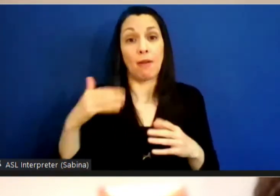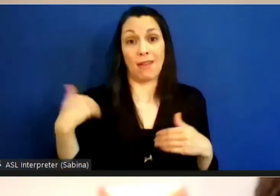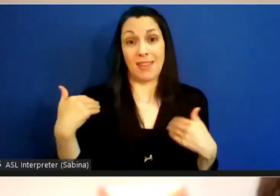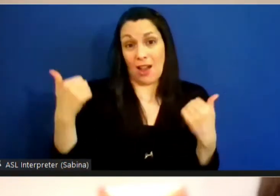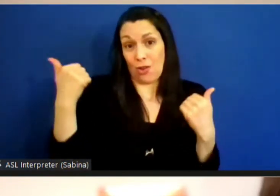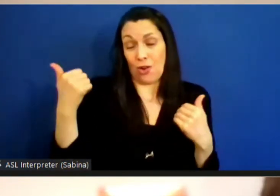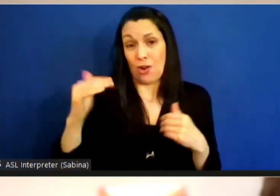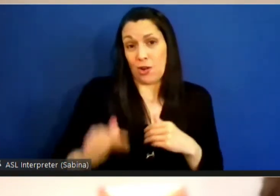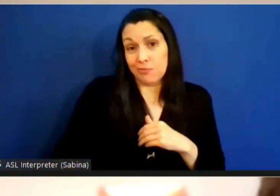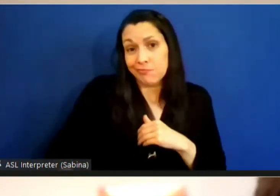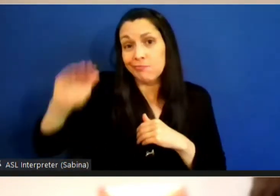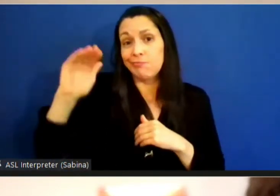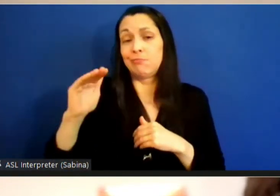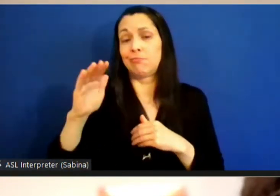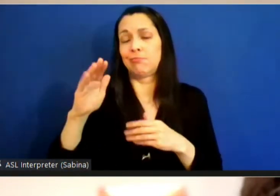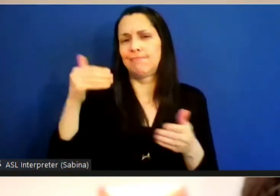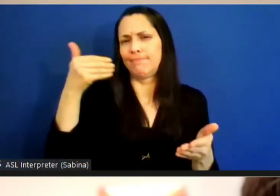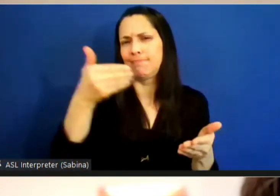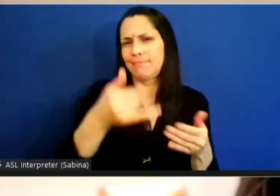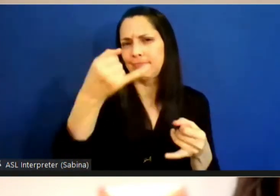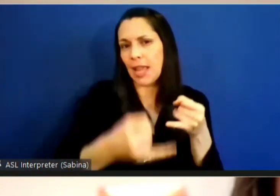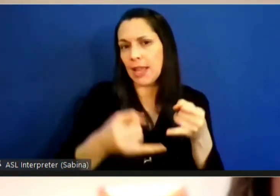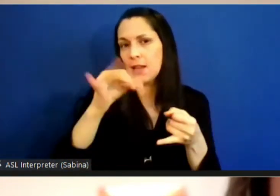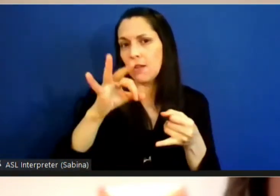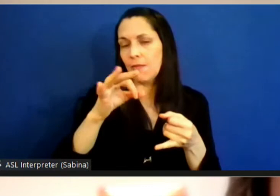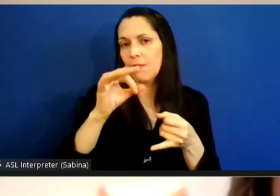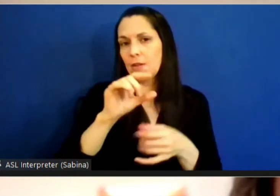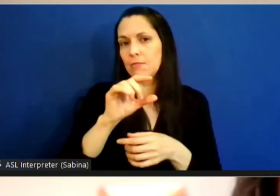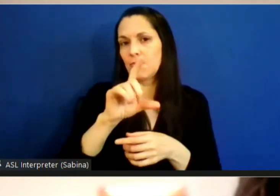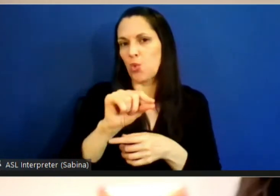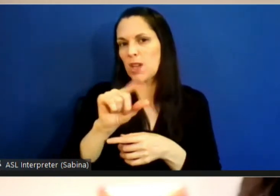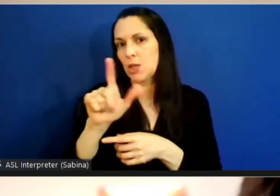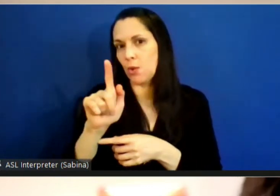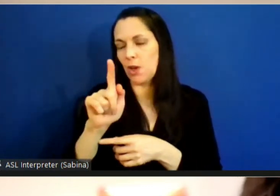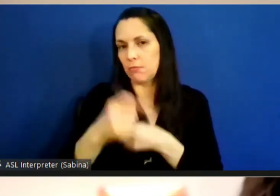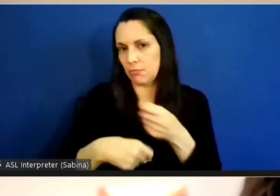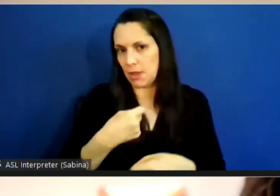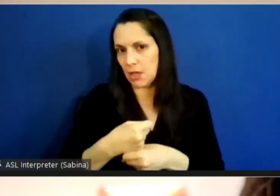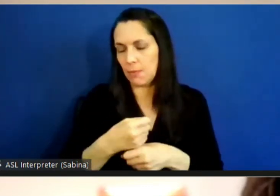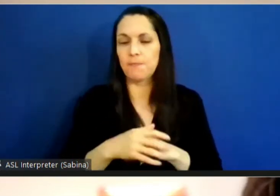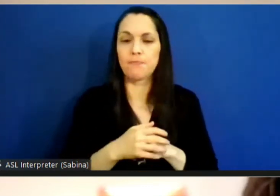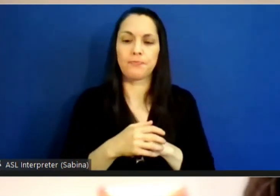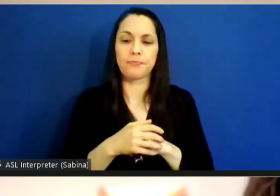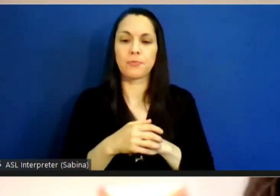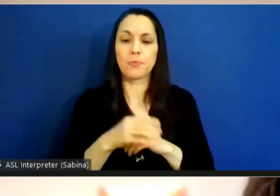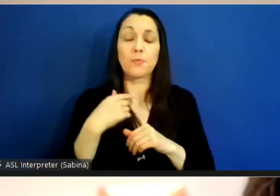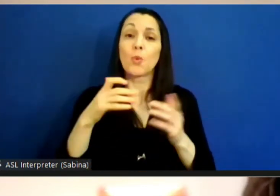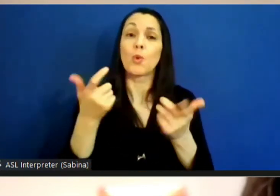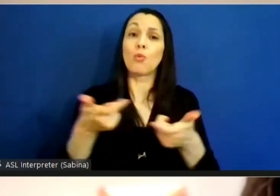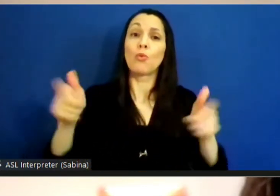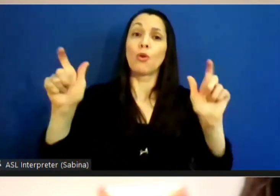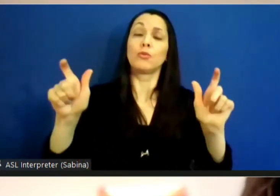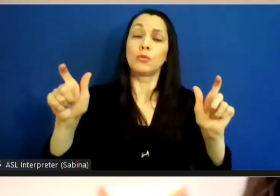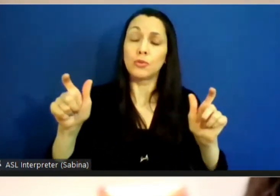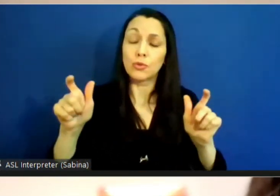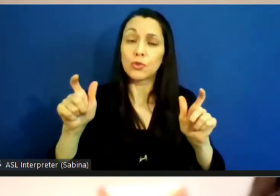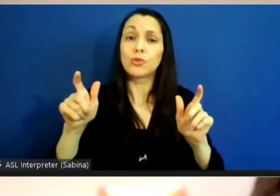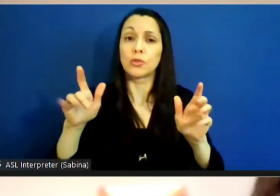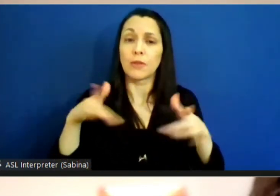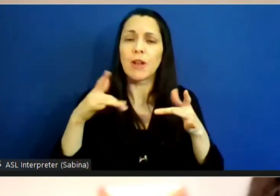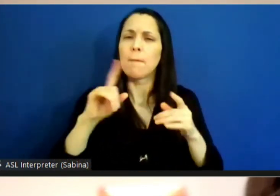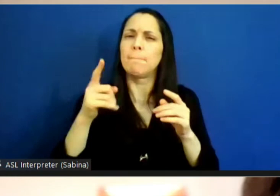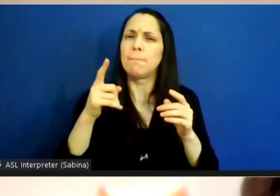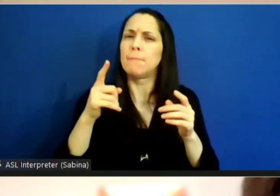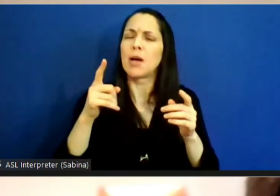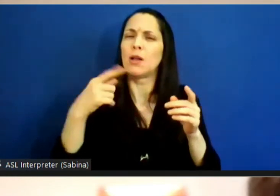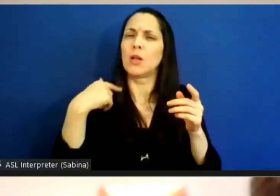the end of the year. We're continuing to offer some larger events, but we are providing more smaller